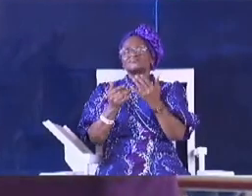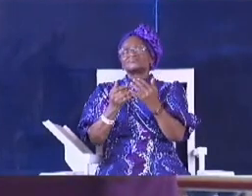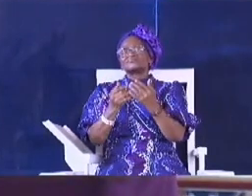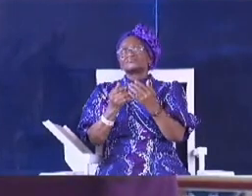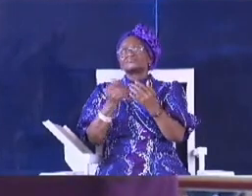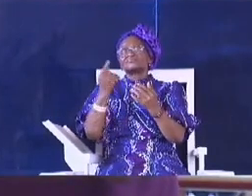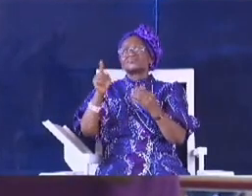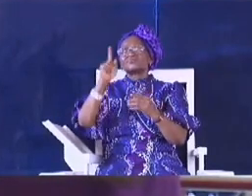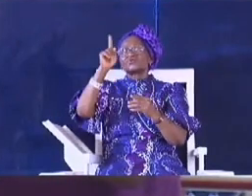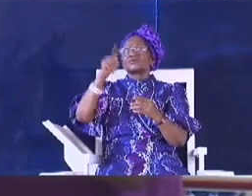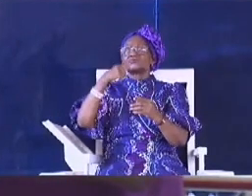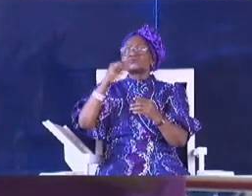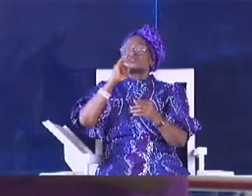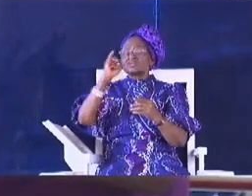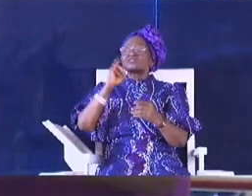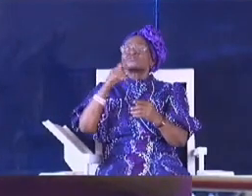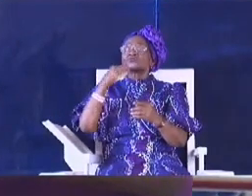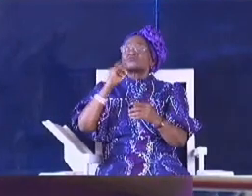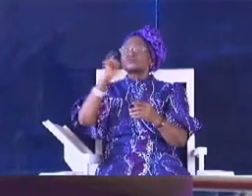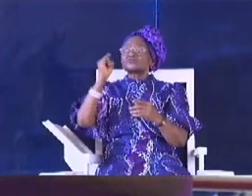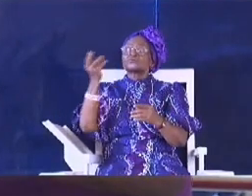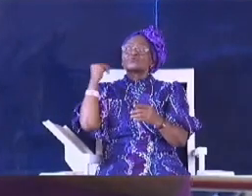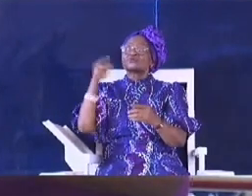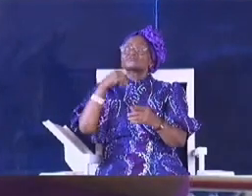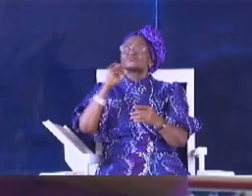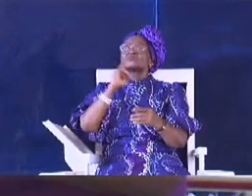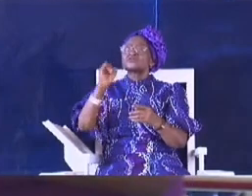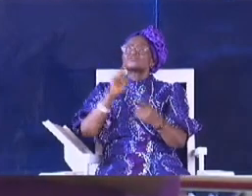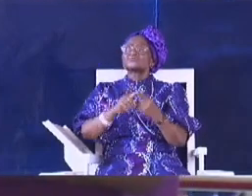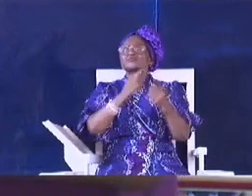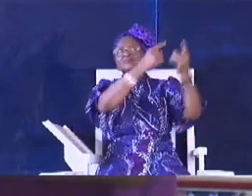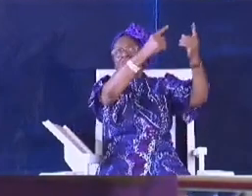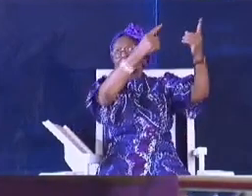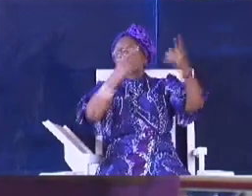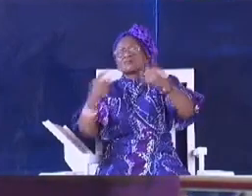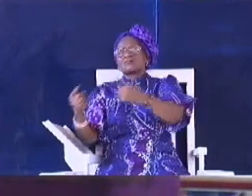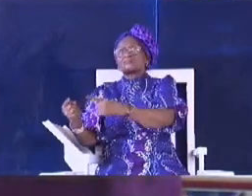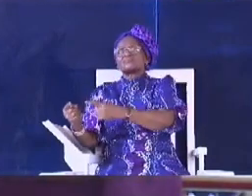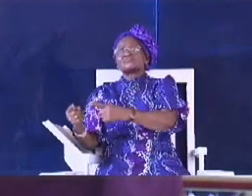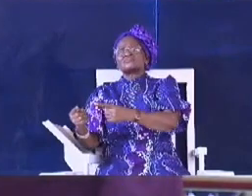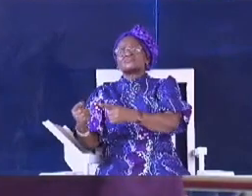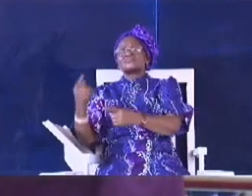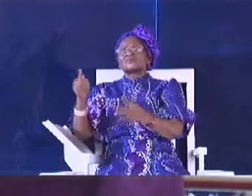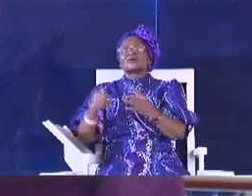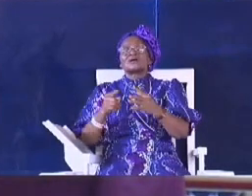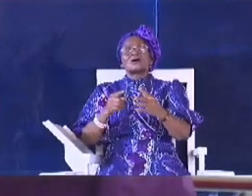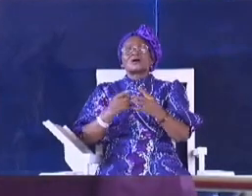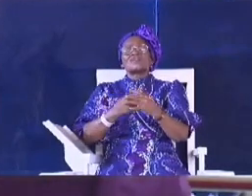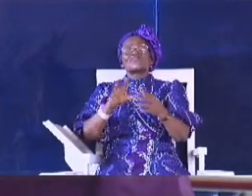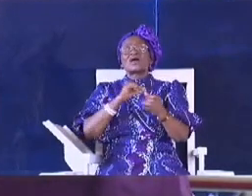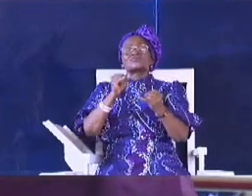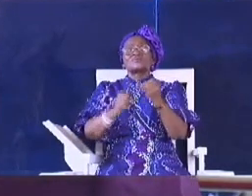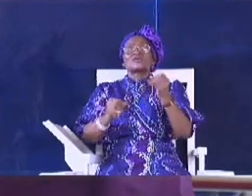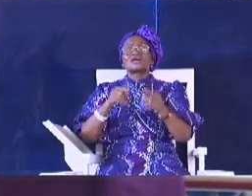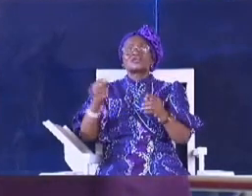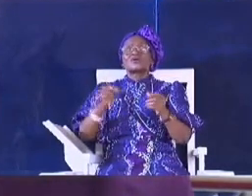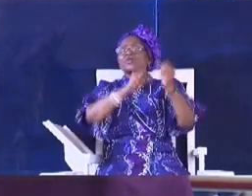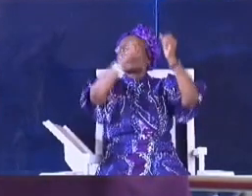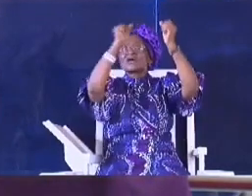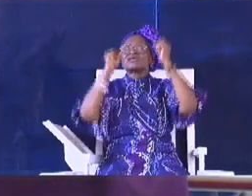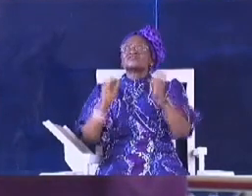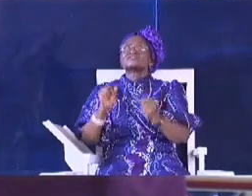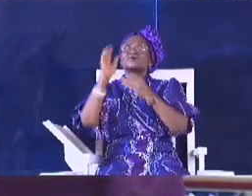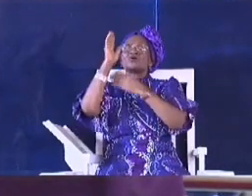the one who is, the one who was, the one who is to come, the Alpha, the Omega, the Almighty